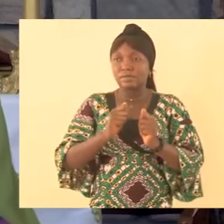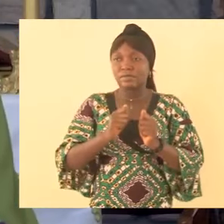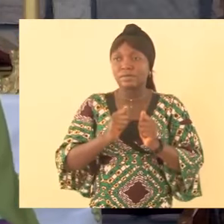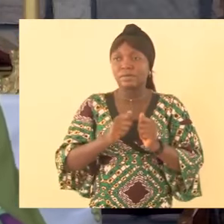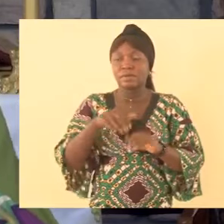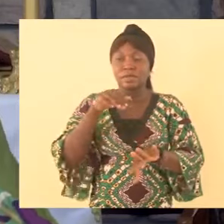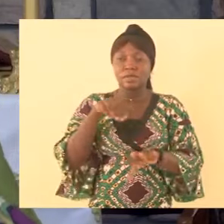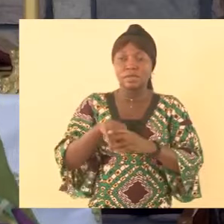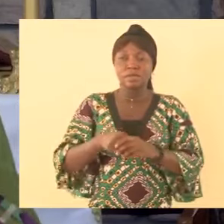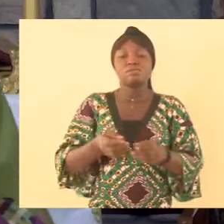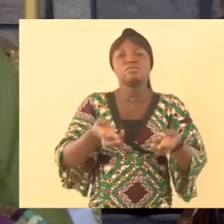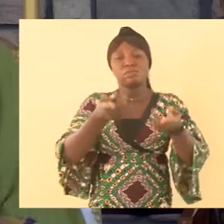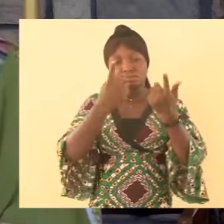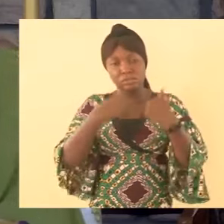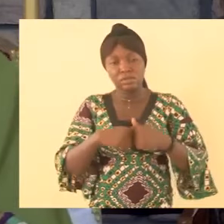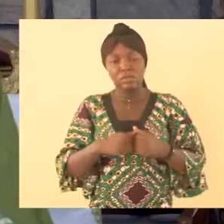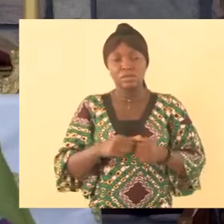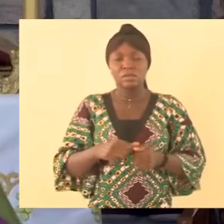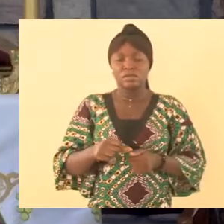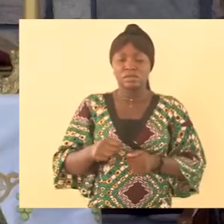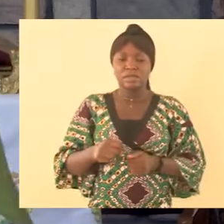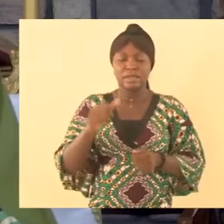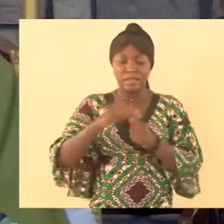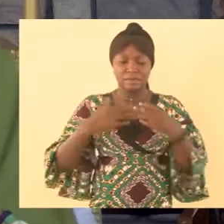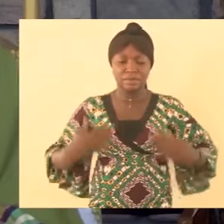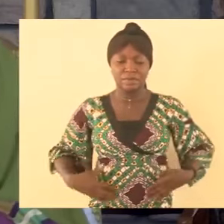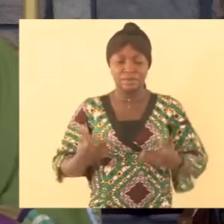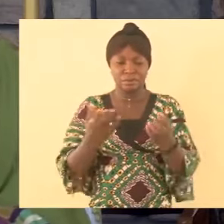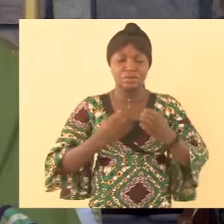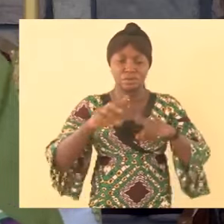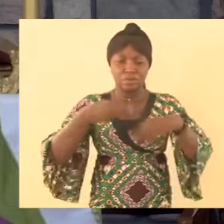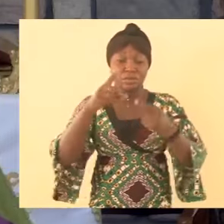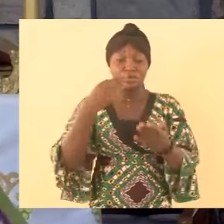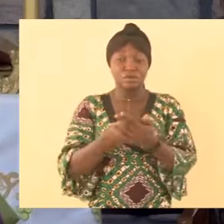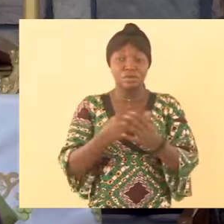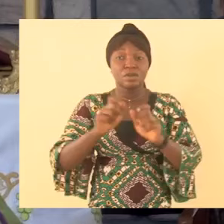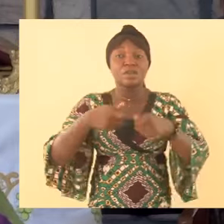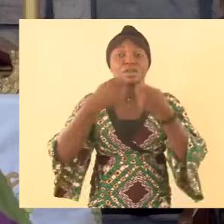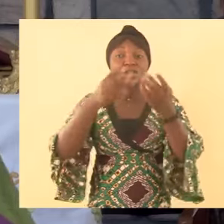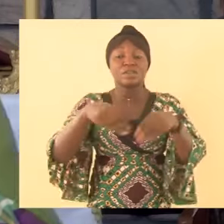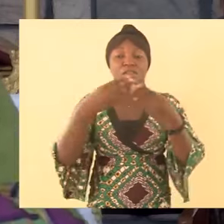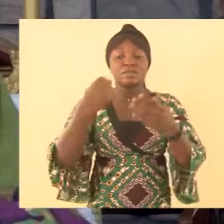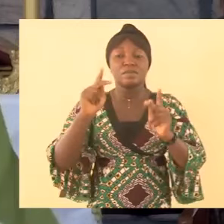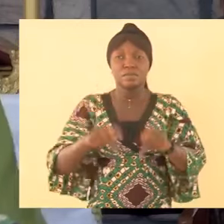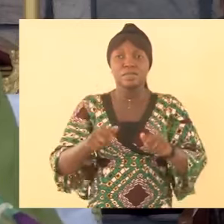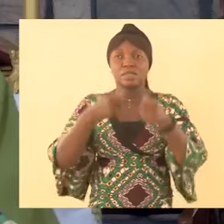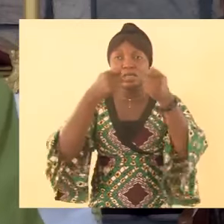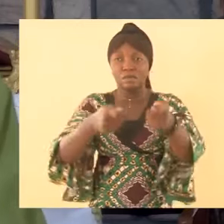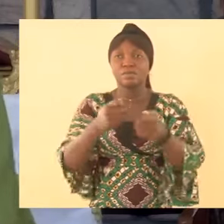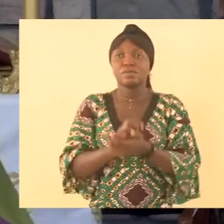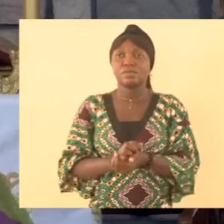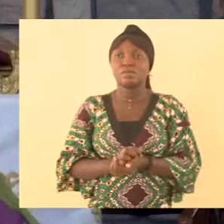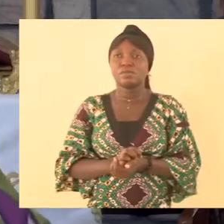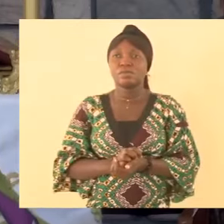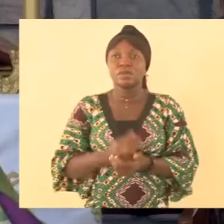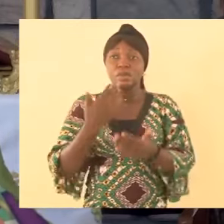and not receive a reward in return. This nonsense of anybody you want to come and give you money, you have to give the person an award. You prepare plaques and give